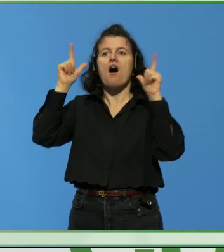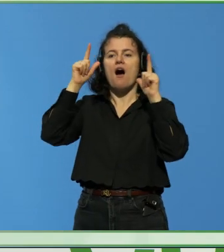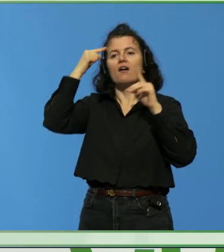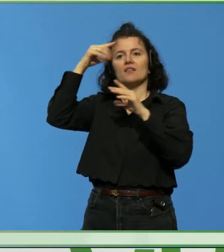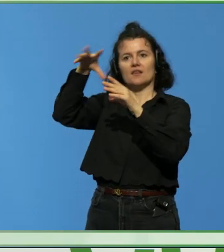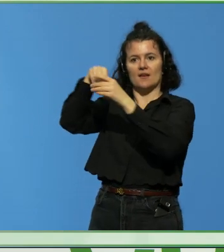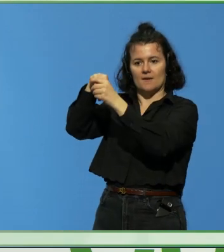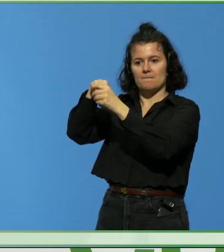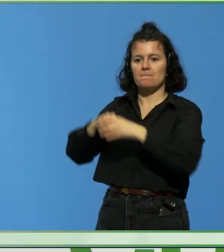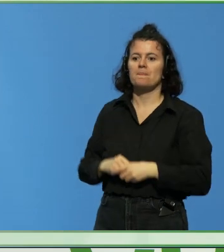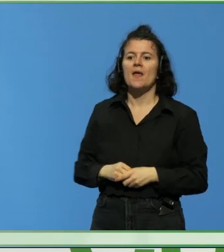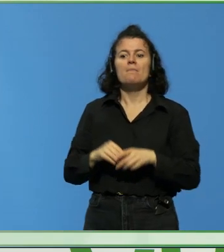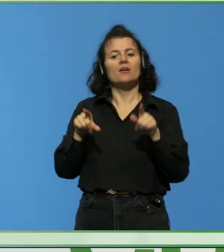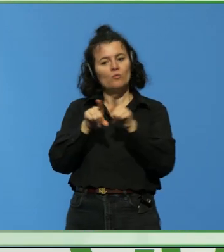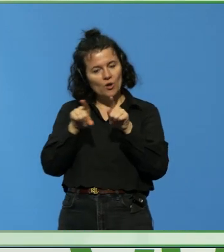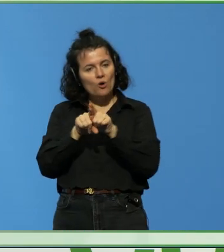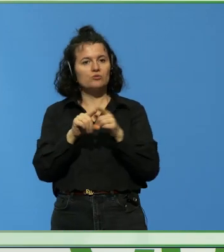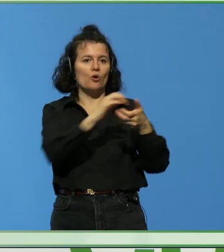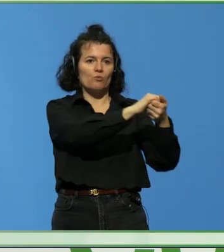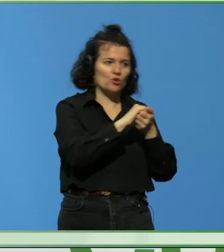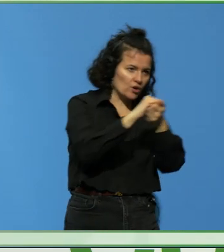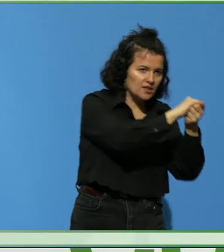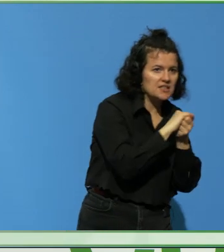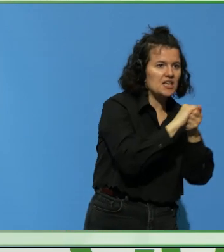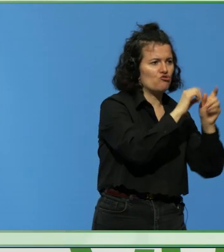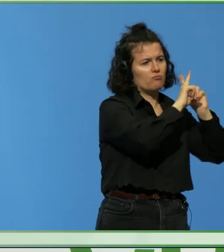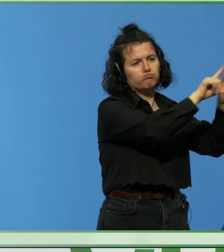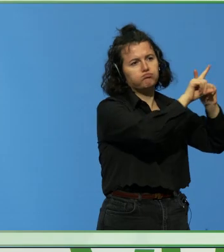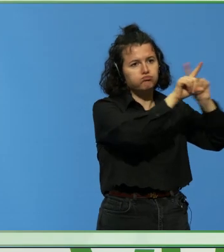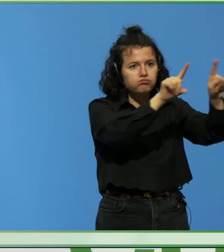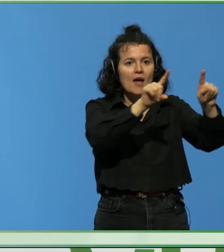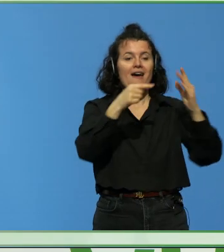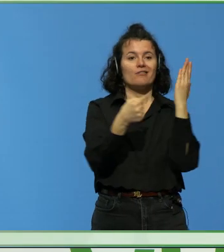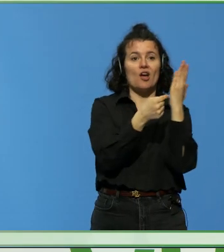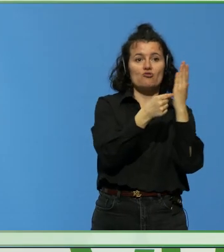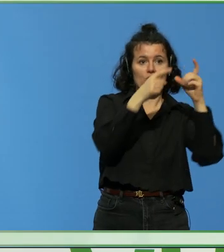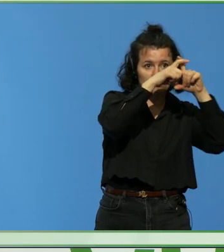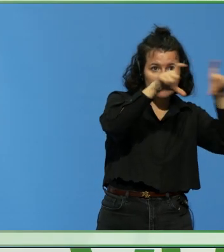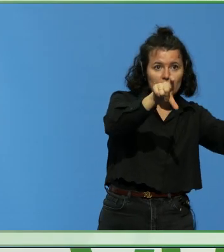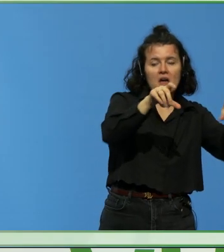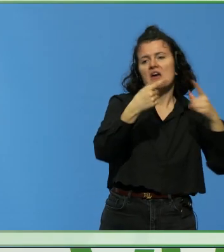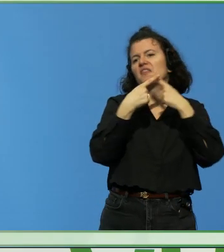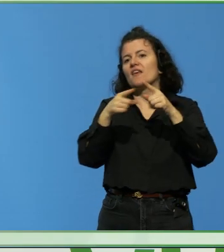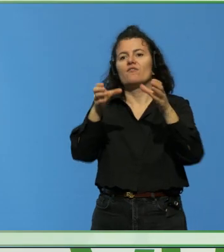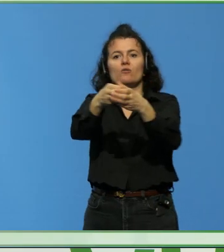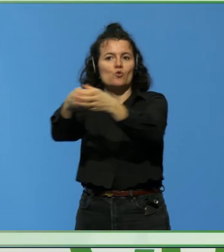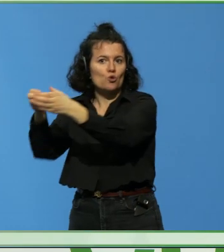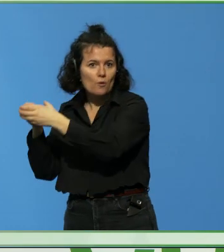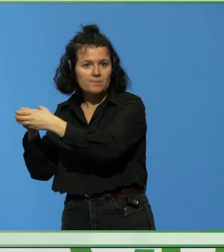mainstream organizations, with the tech companies, with the stakeholders, so they can take that forward. And